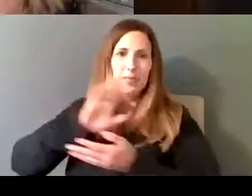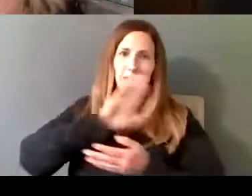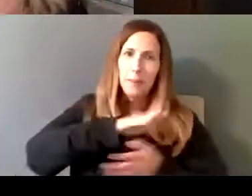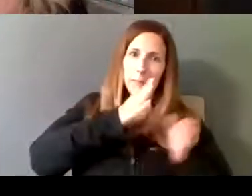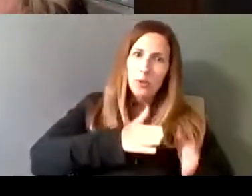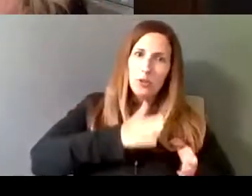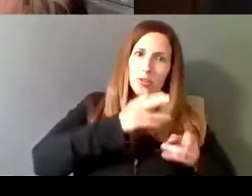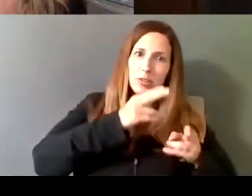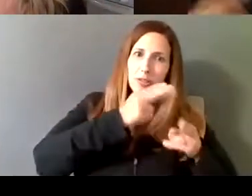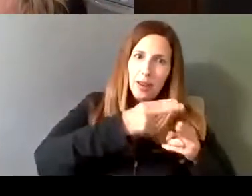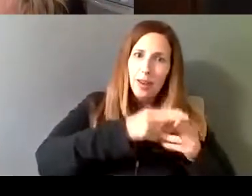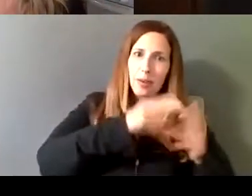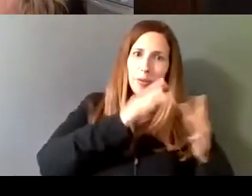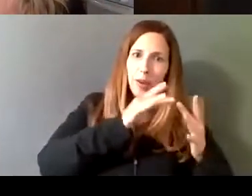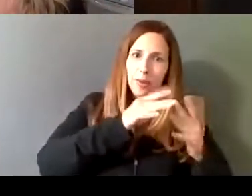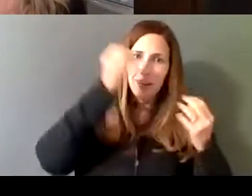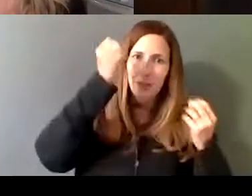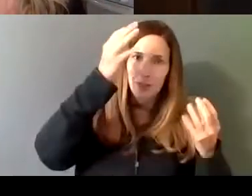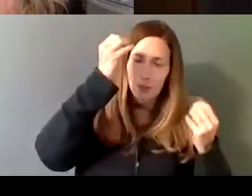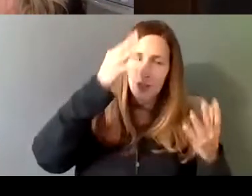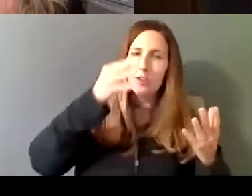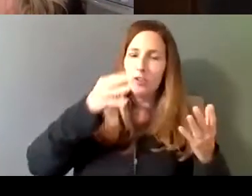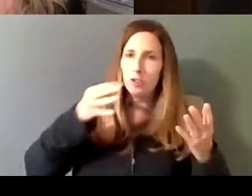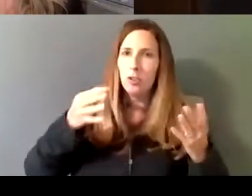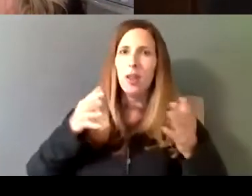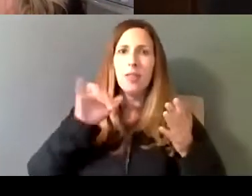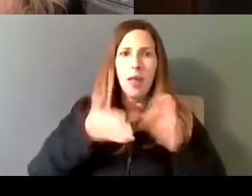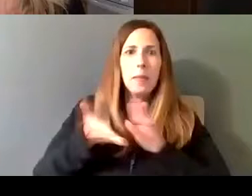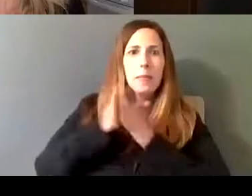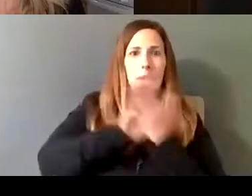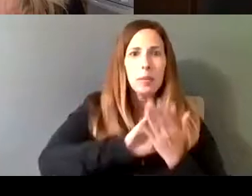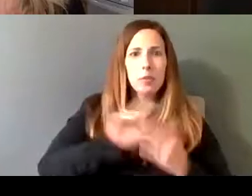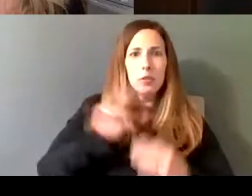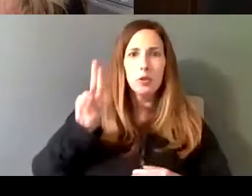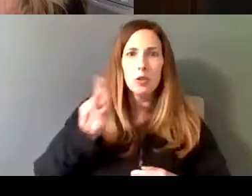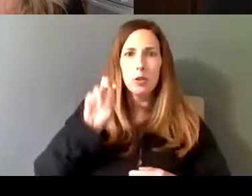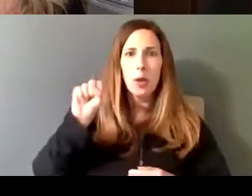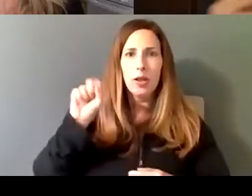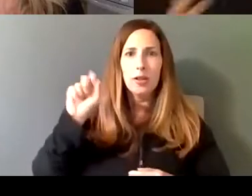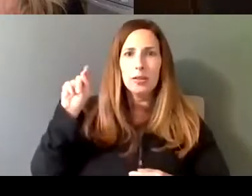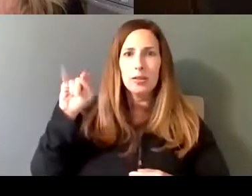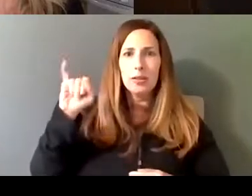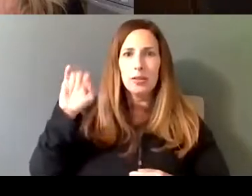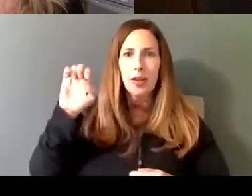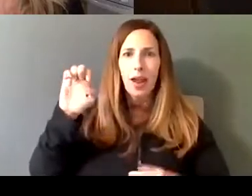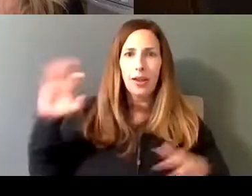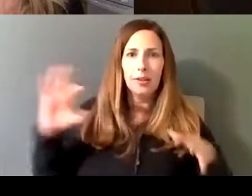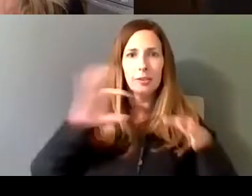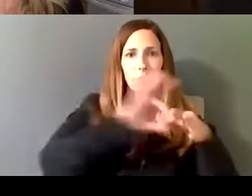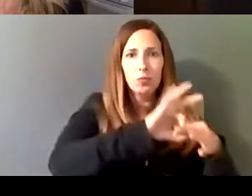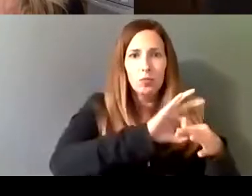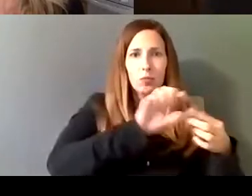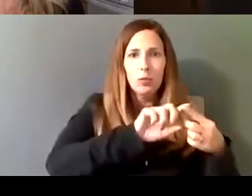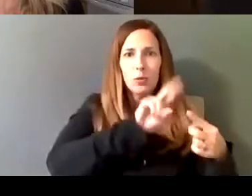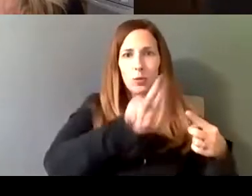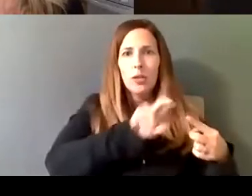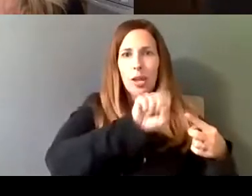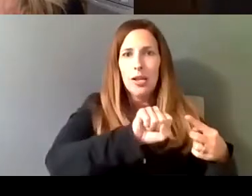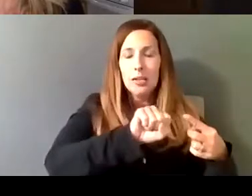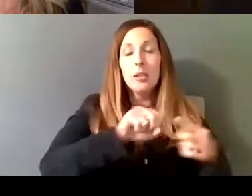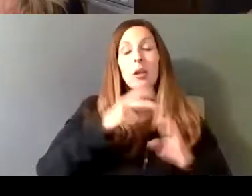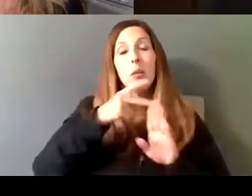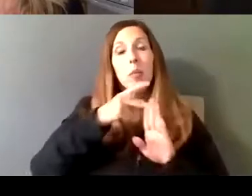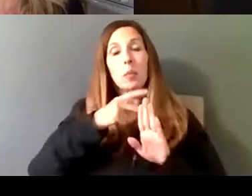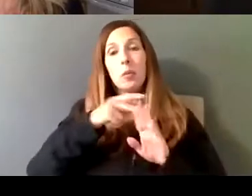information, and they're what we call, then they become their U.S. tie, so their family tie in the United States, because the program,